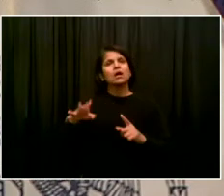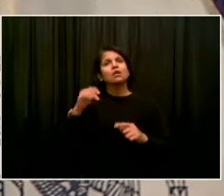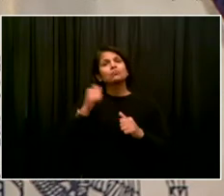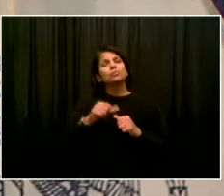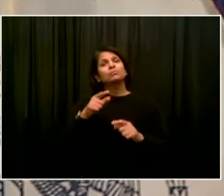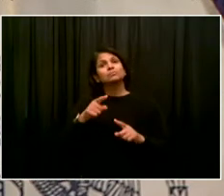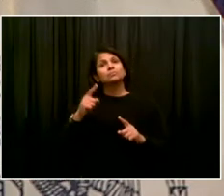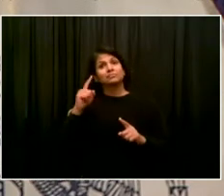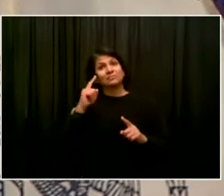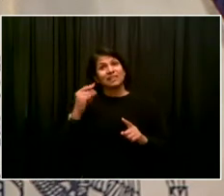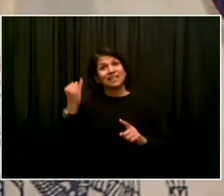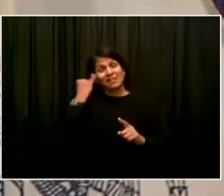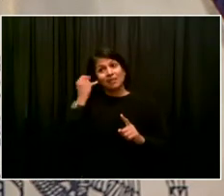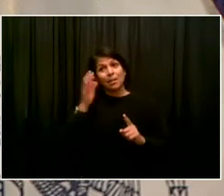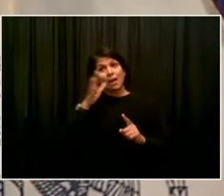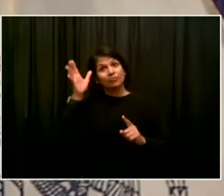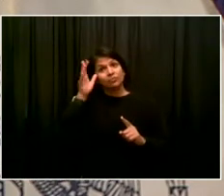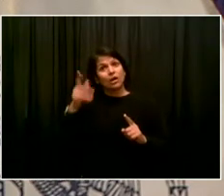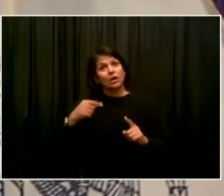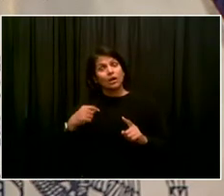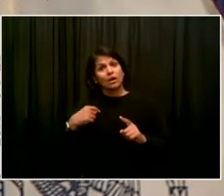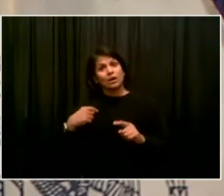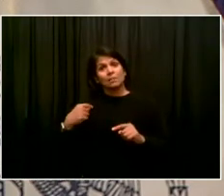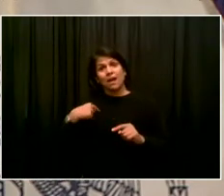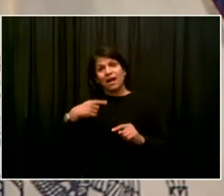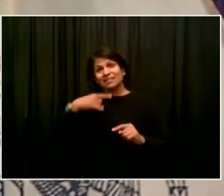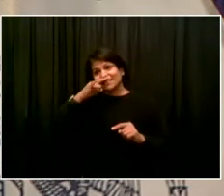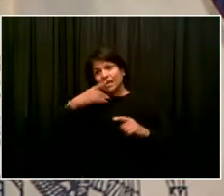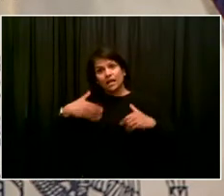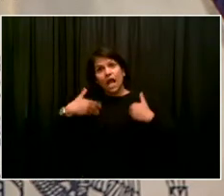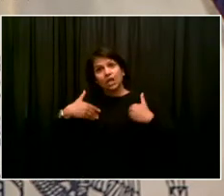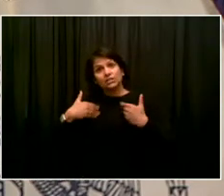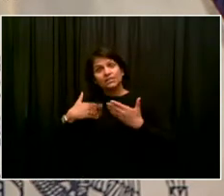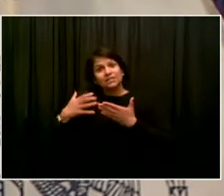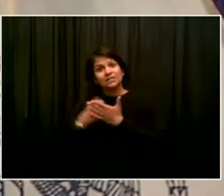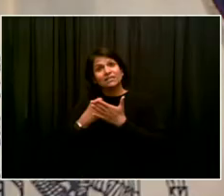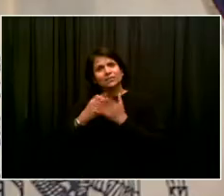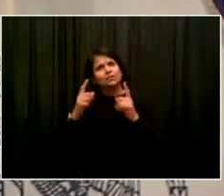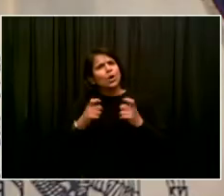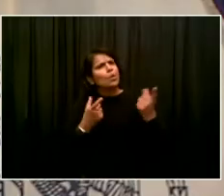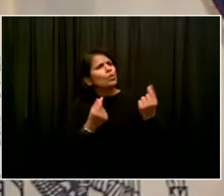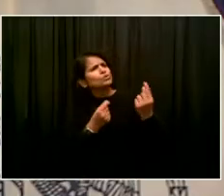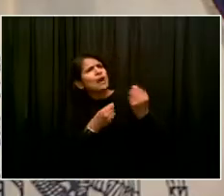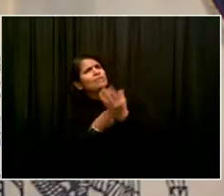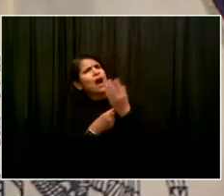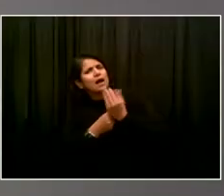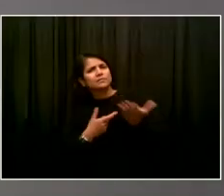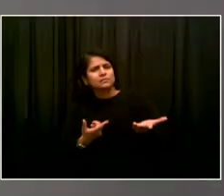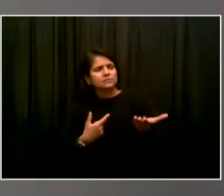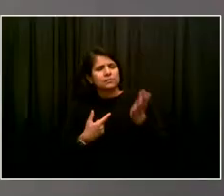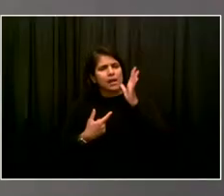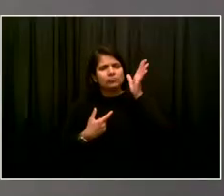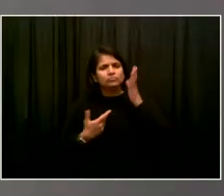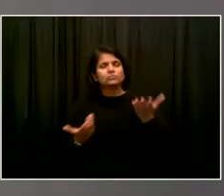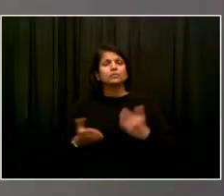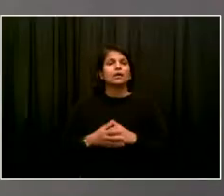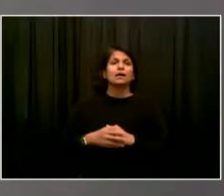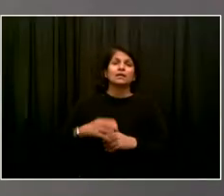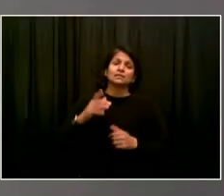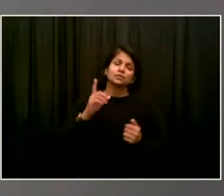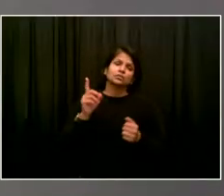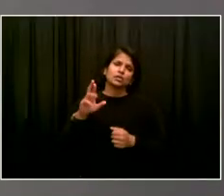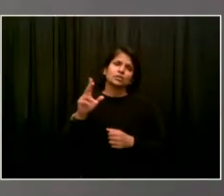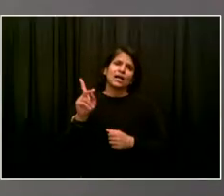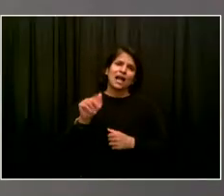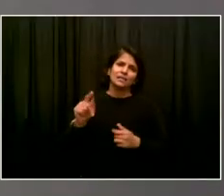kids wants to get that kid tested, what do you advise in general? Come to a health and hospital